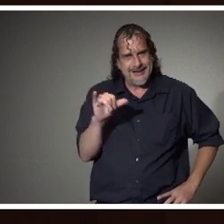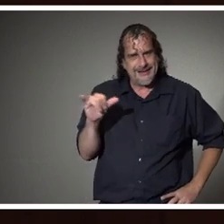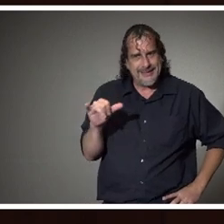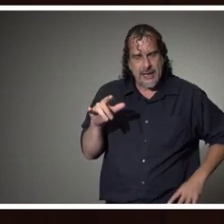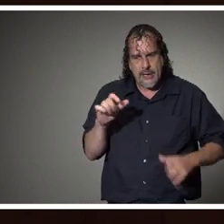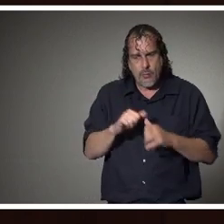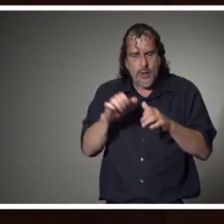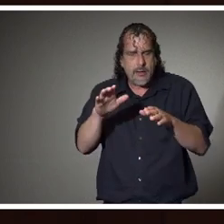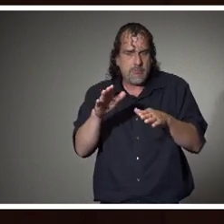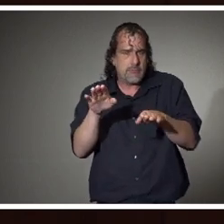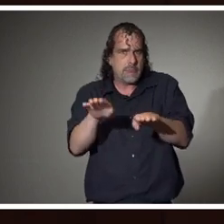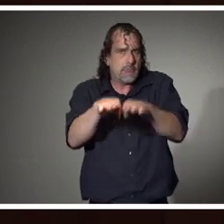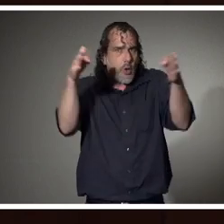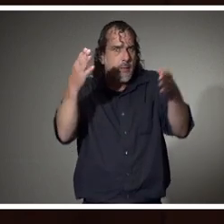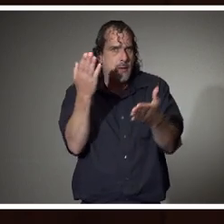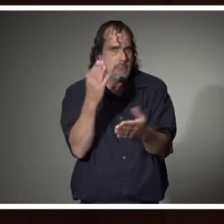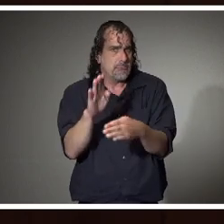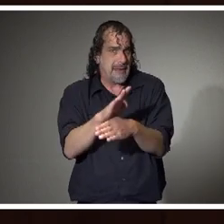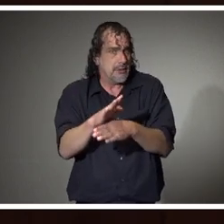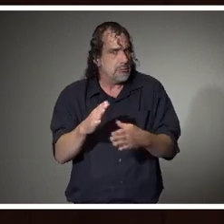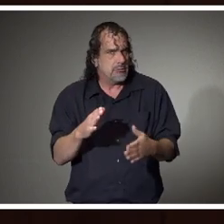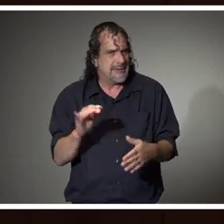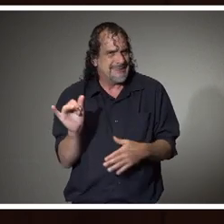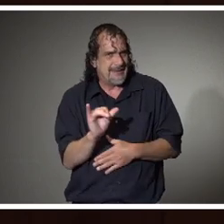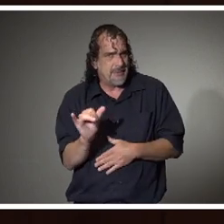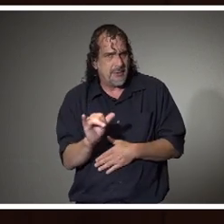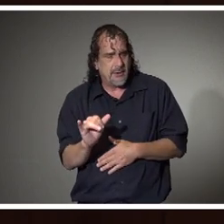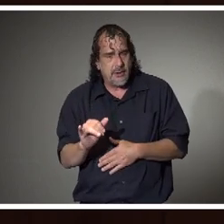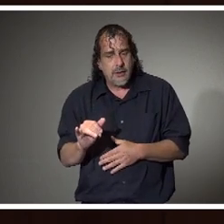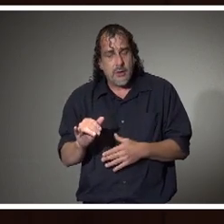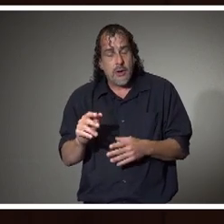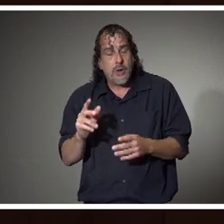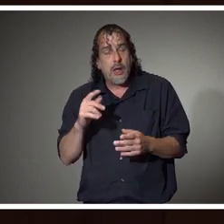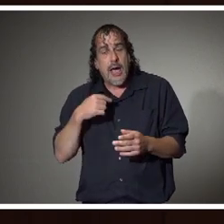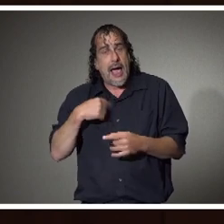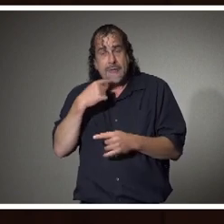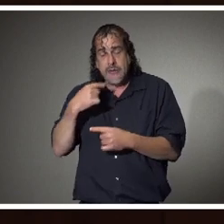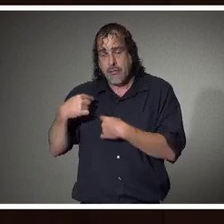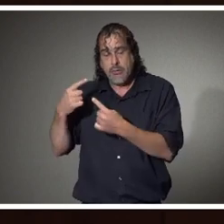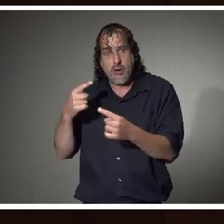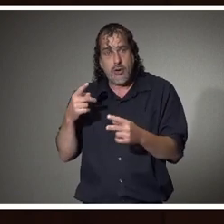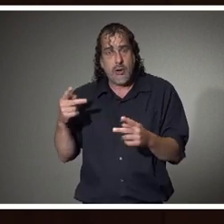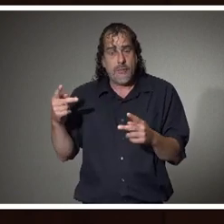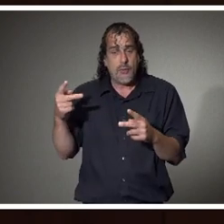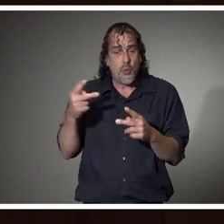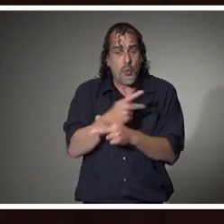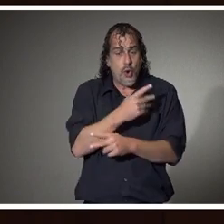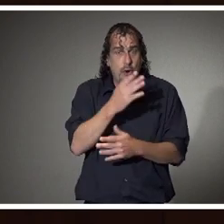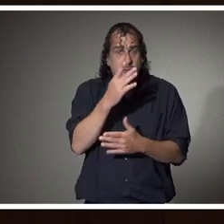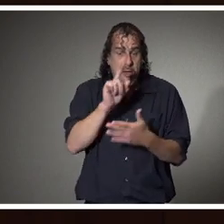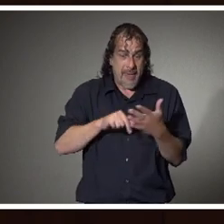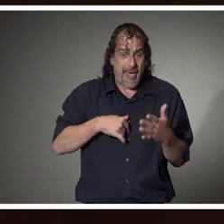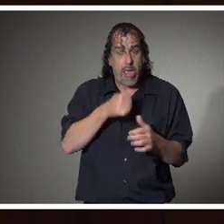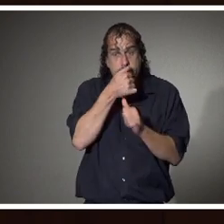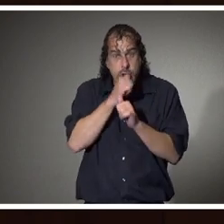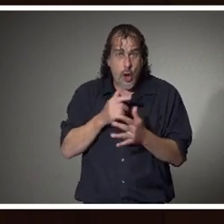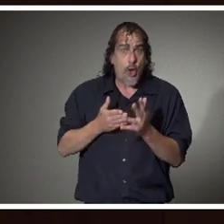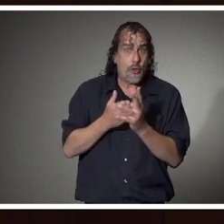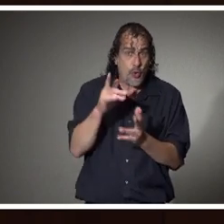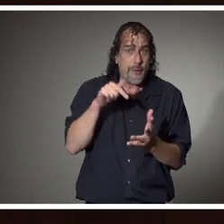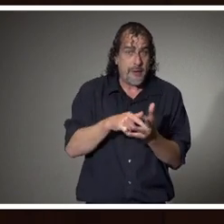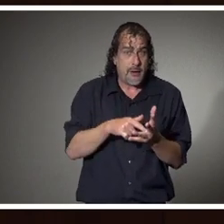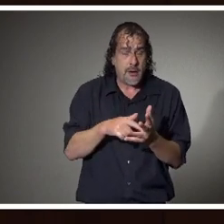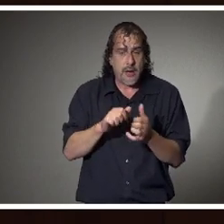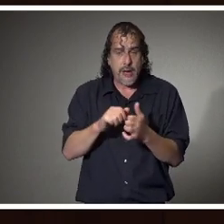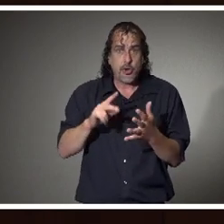of the country. I've said all along, the worst thing about going through this, as bad as going through this, would be going